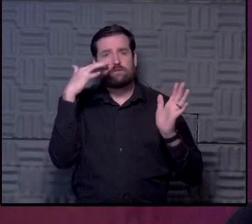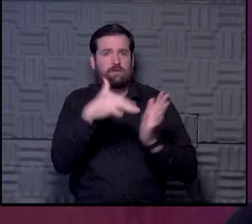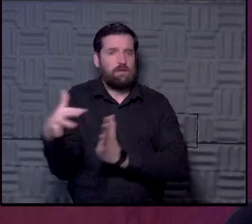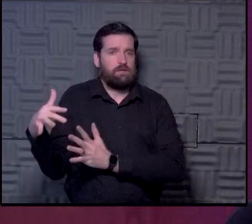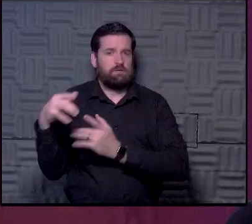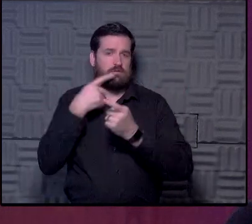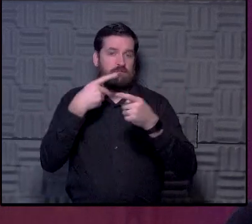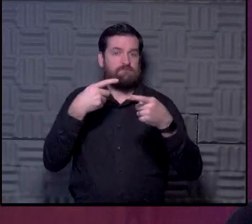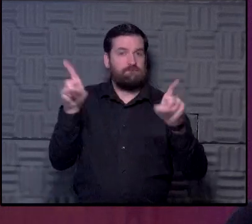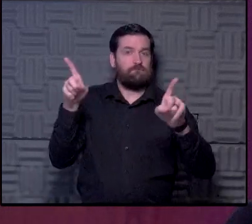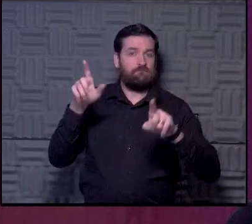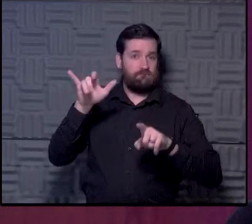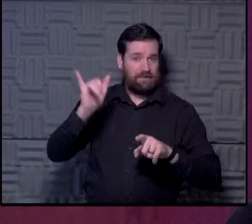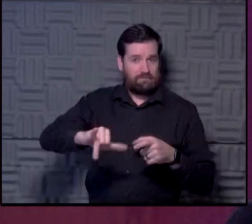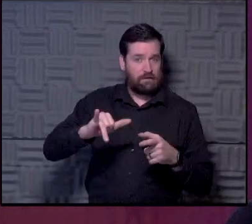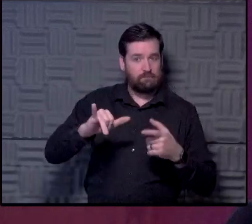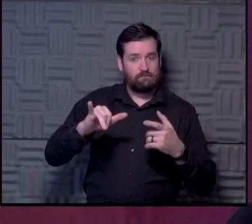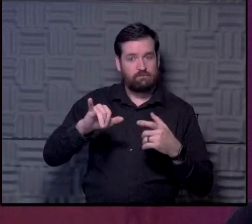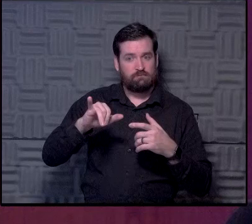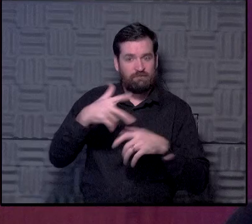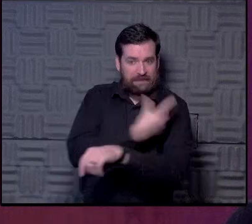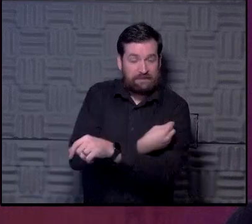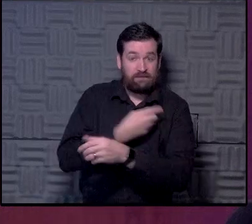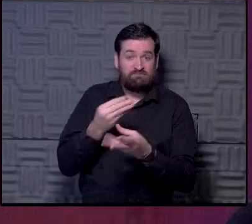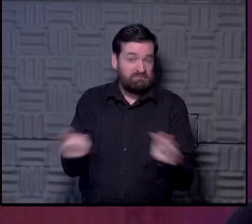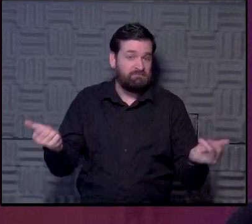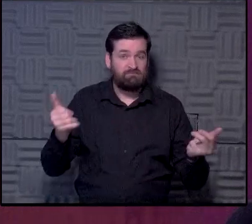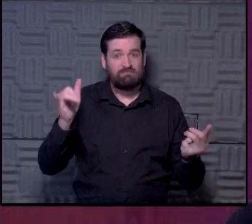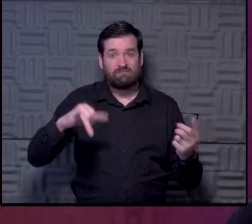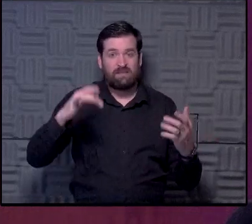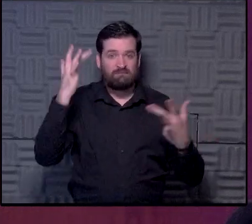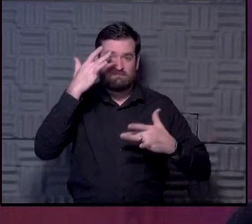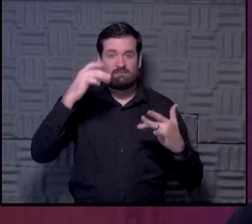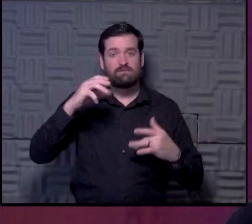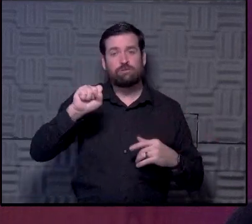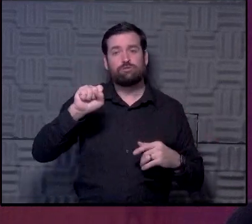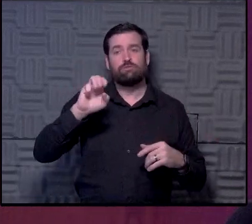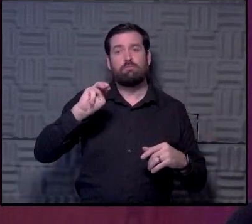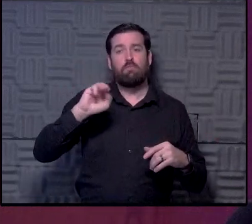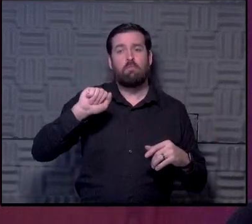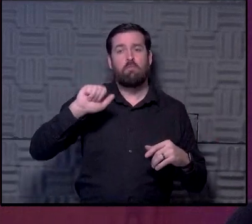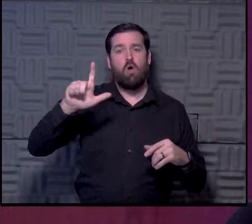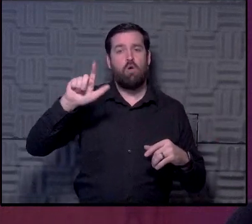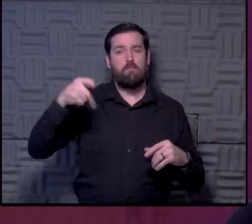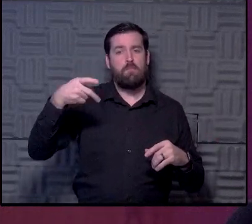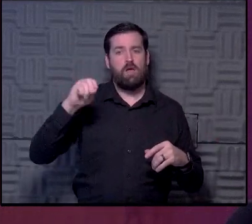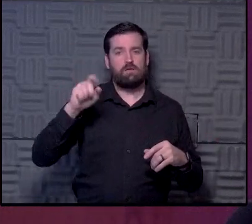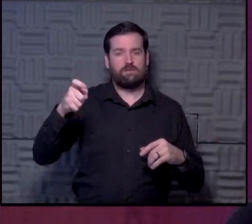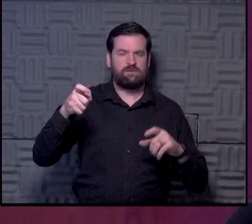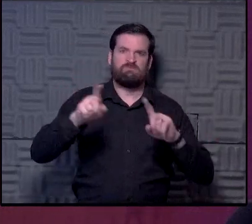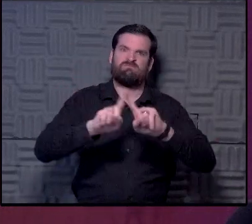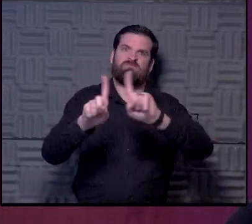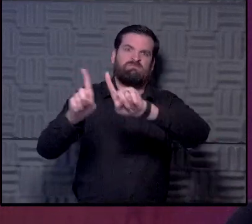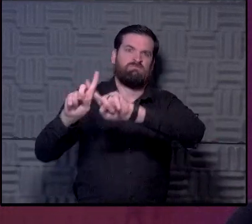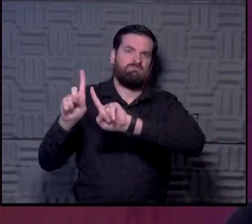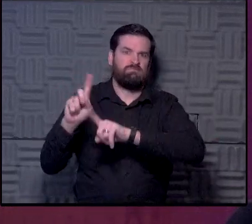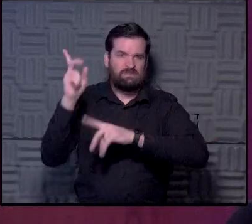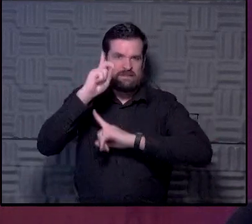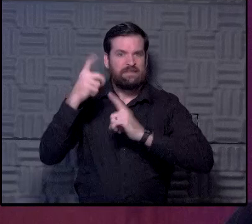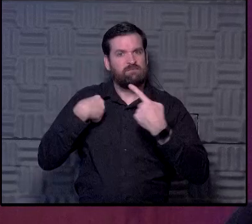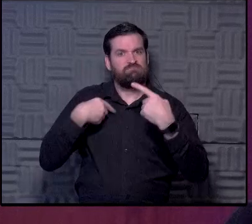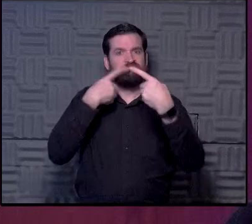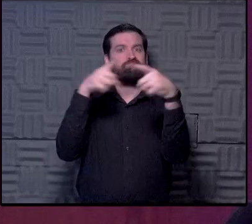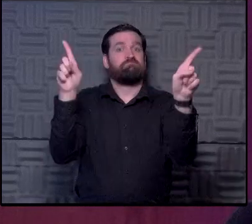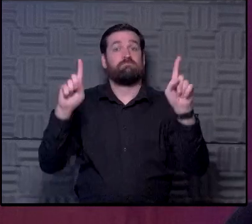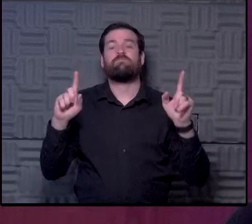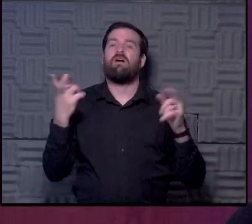was able to have in terms of eliminating that, smallpox, all kinds of things that we've been able to triumph over. So,